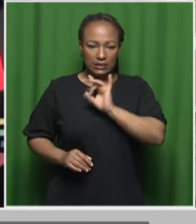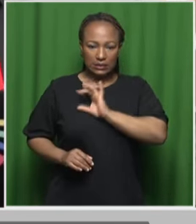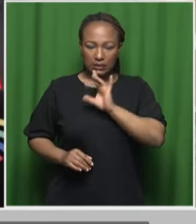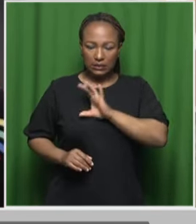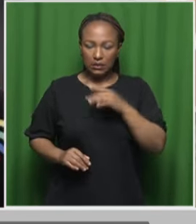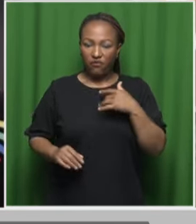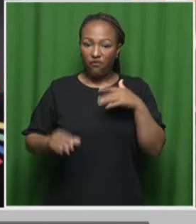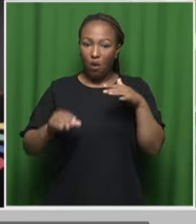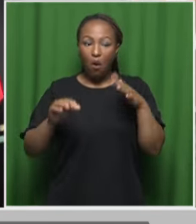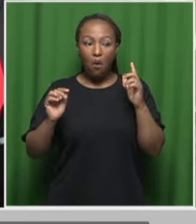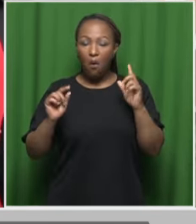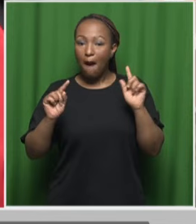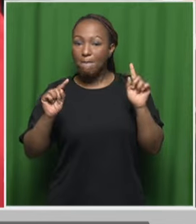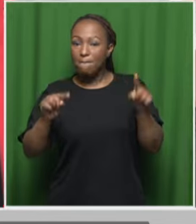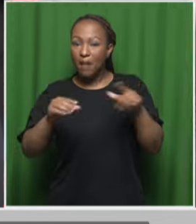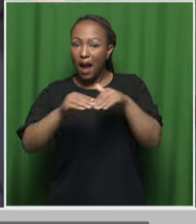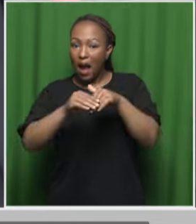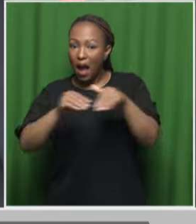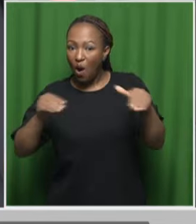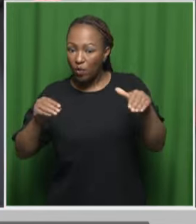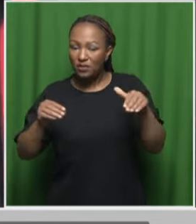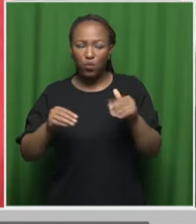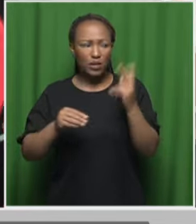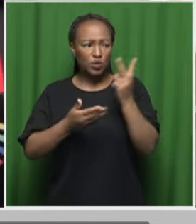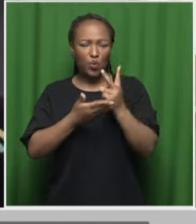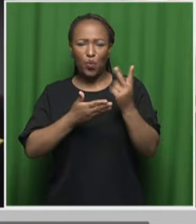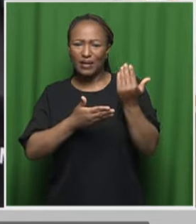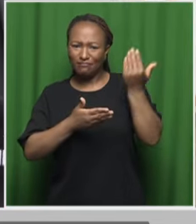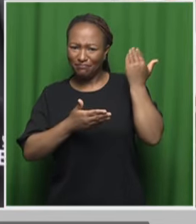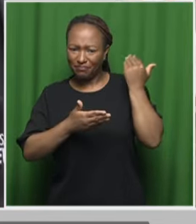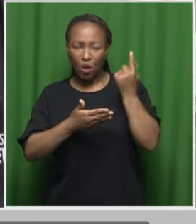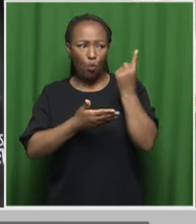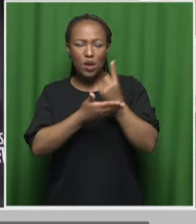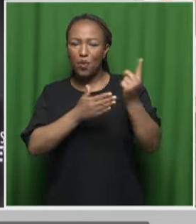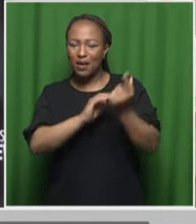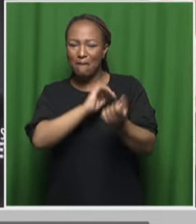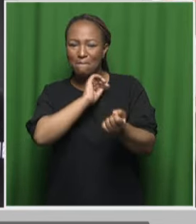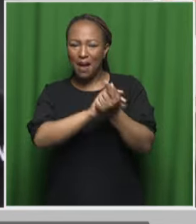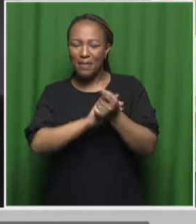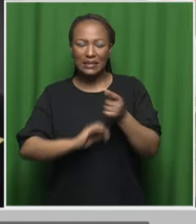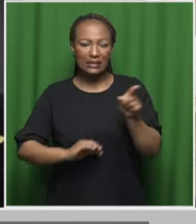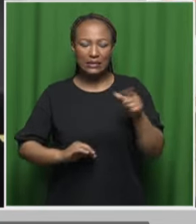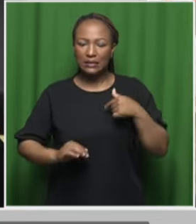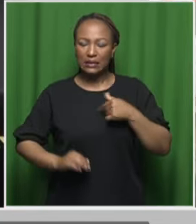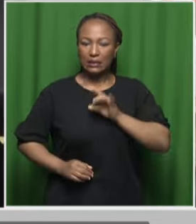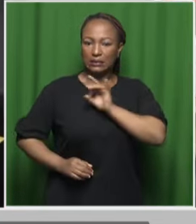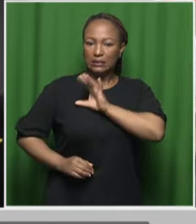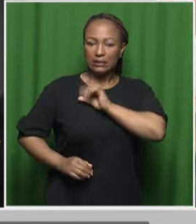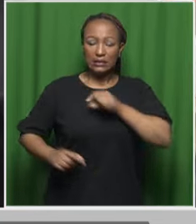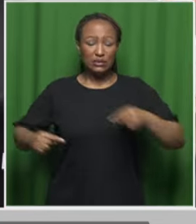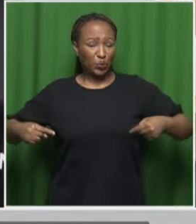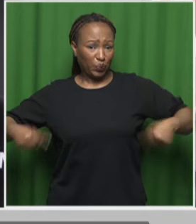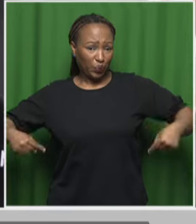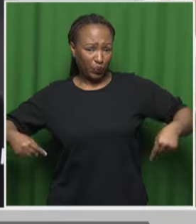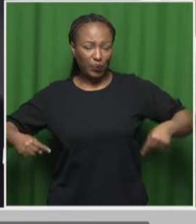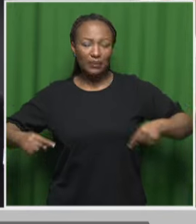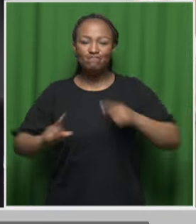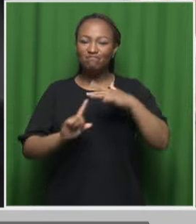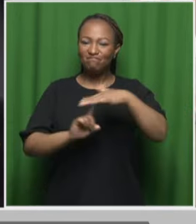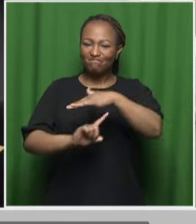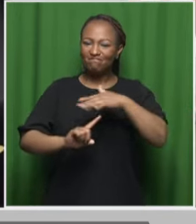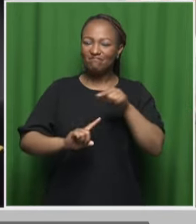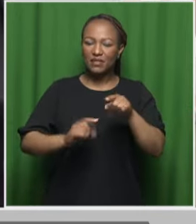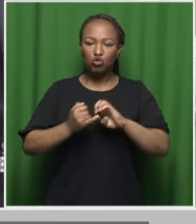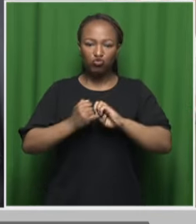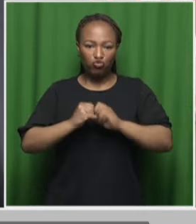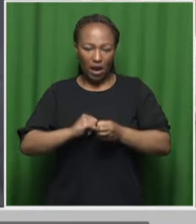of what actually happened 2 weeks ago or a week ago. So the situation is still bad, and they are still trying to make